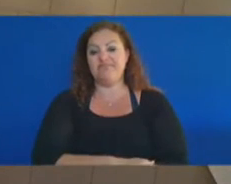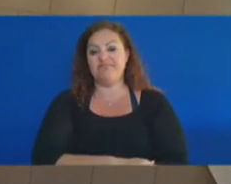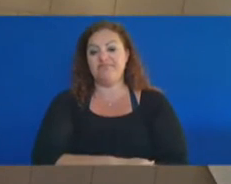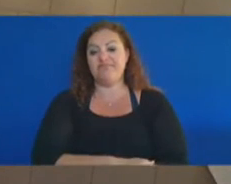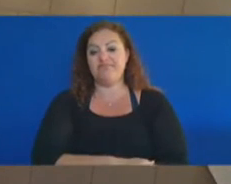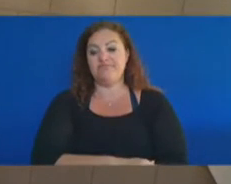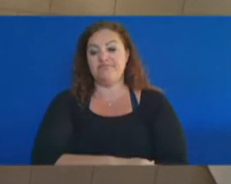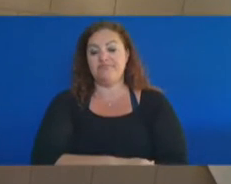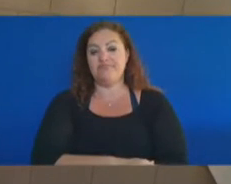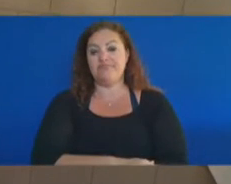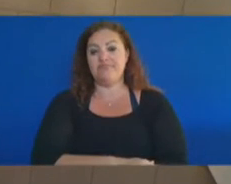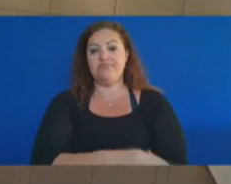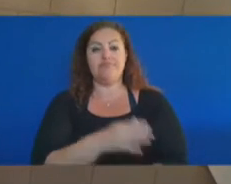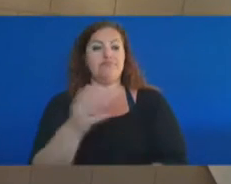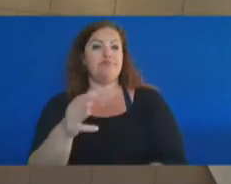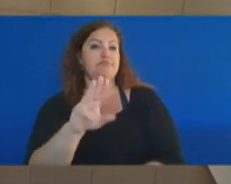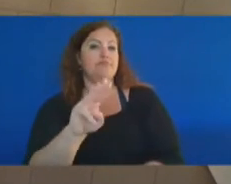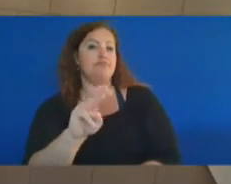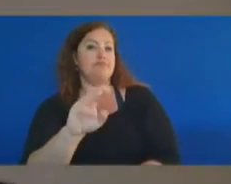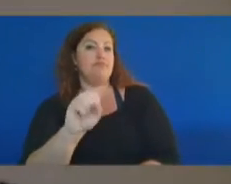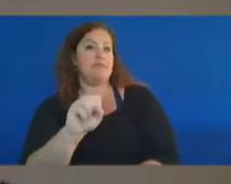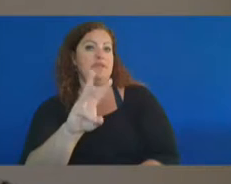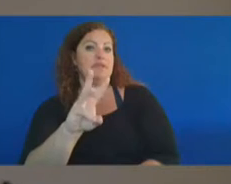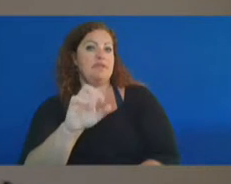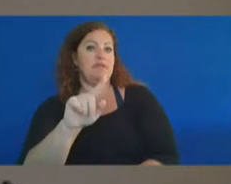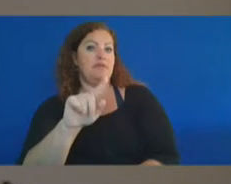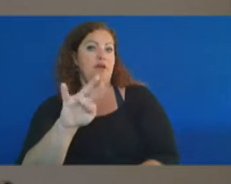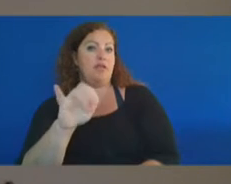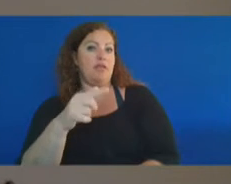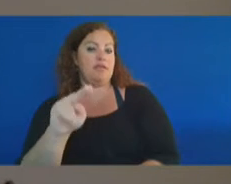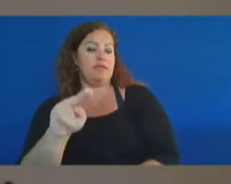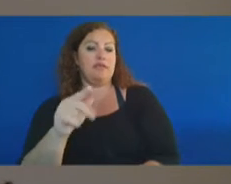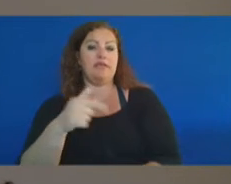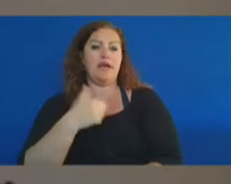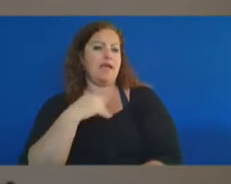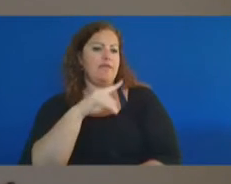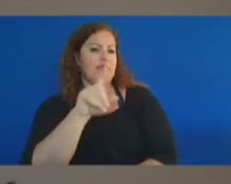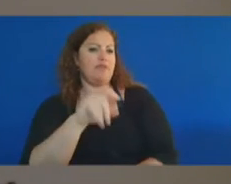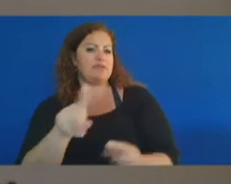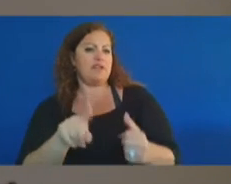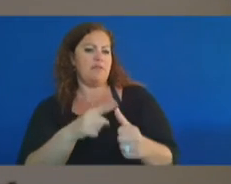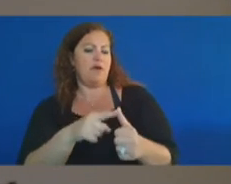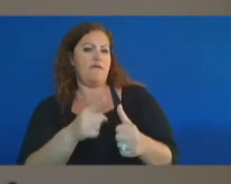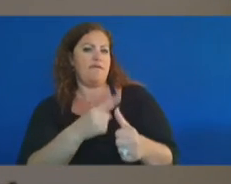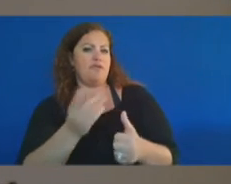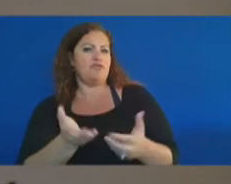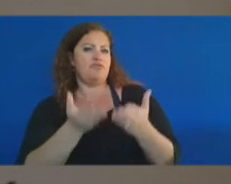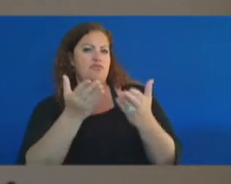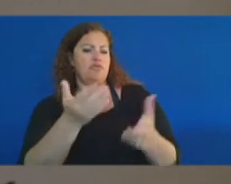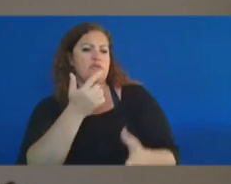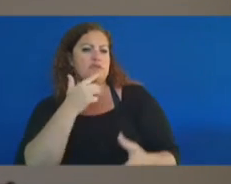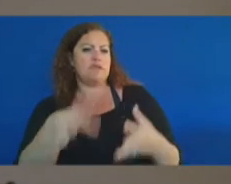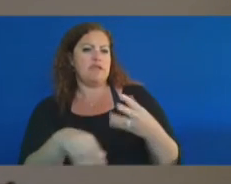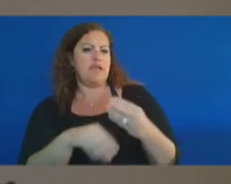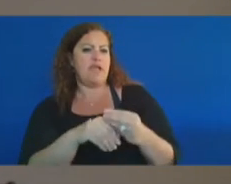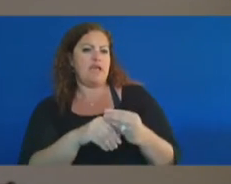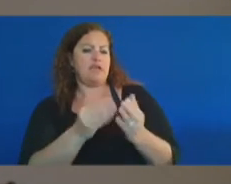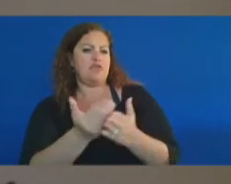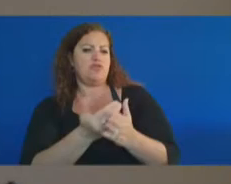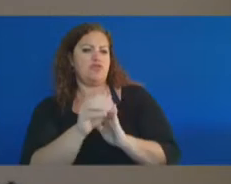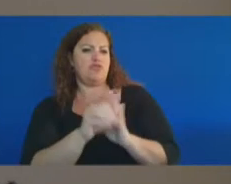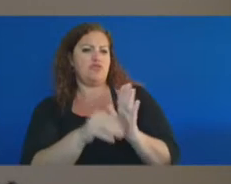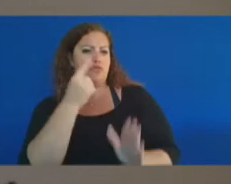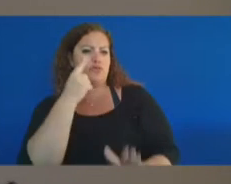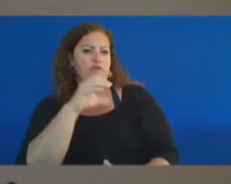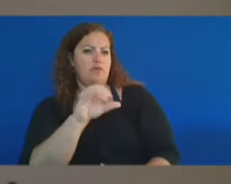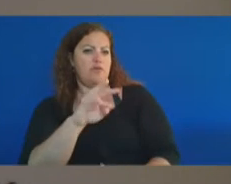watlington I got a question in regards to this first proposed amendment where it says adds new requirements for collected civil penalties to only be used